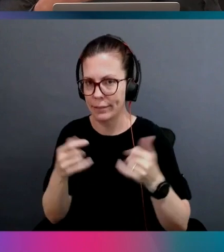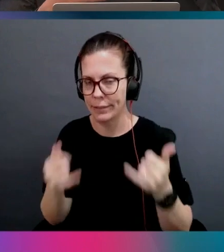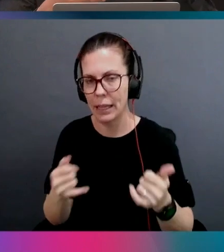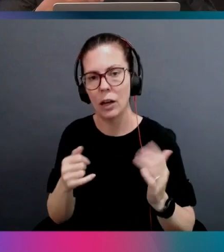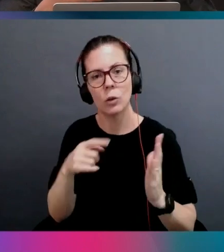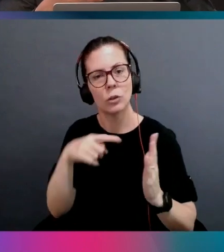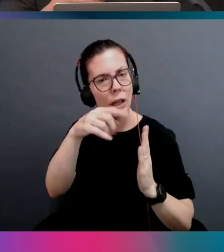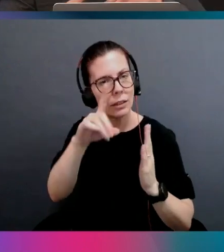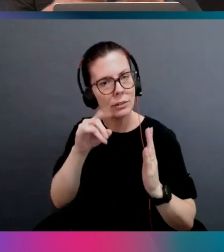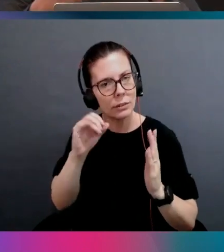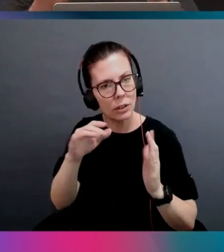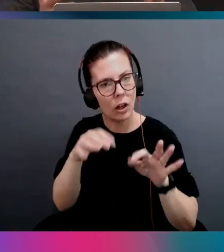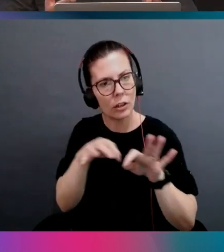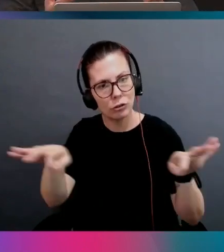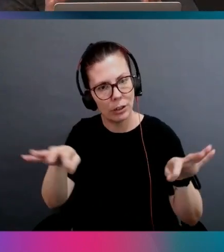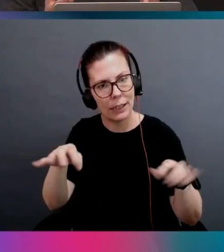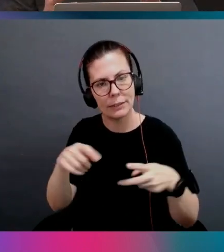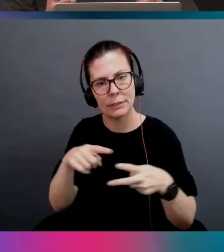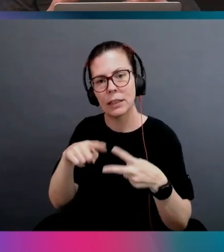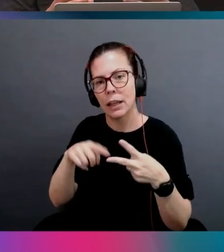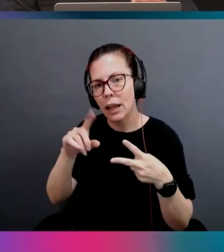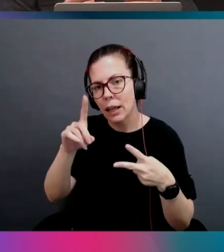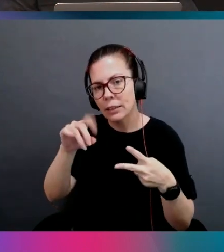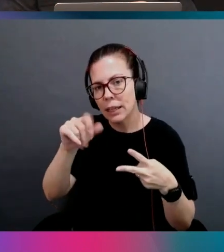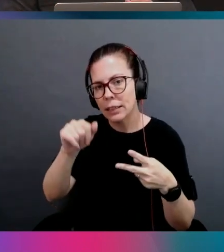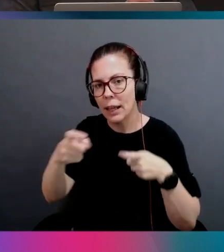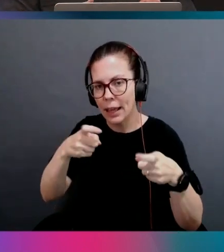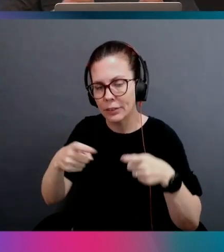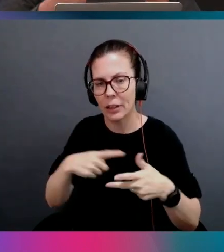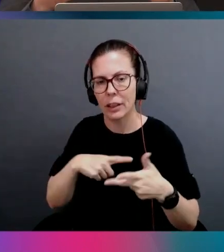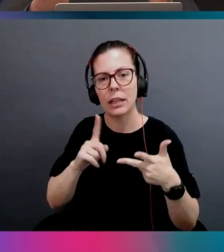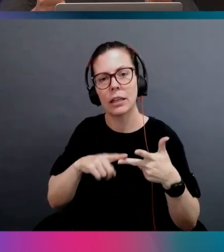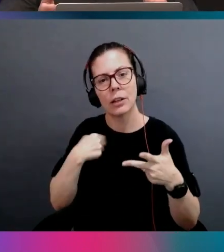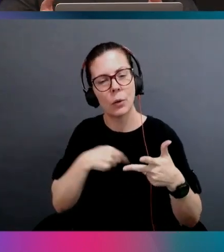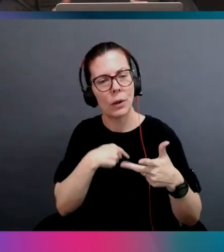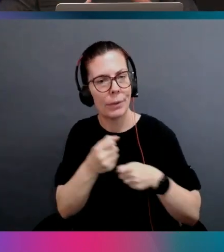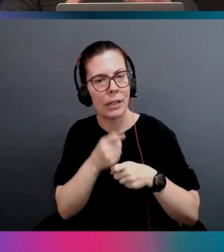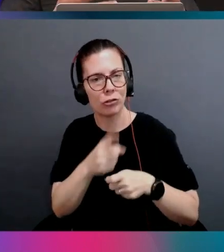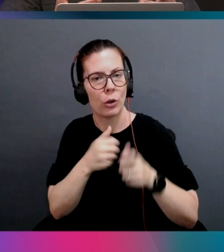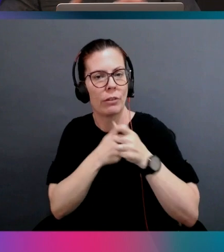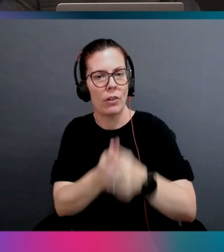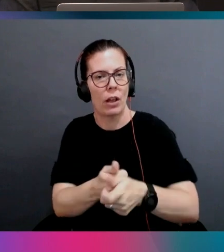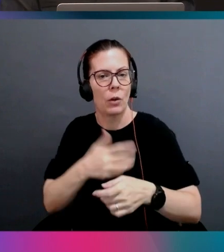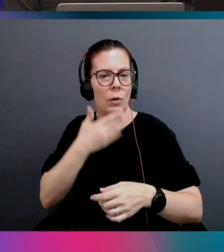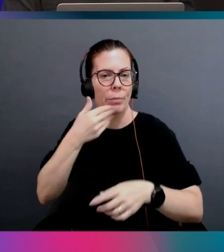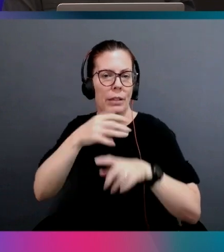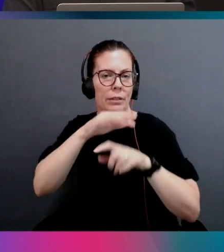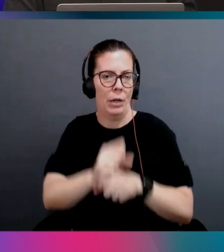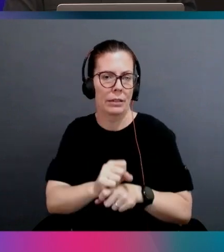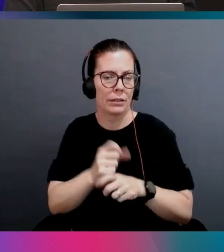has the error handling in there. So we will also make sure that we will adhere to the best practices while using that code.